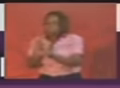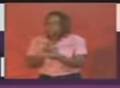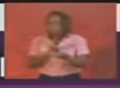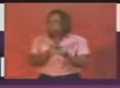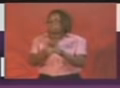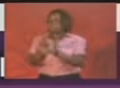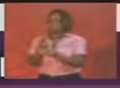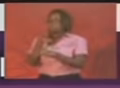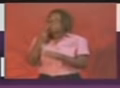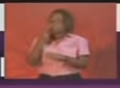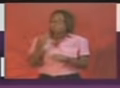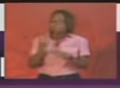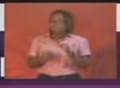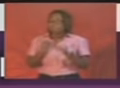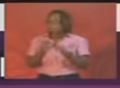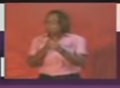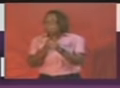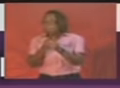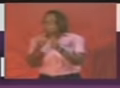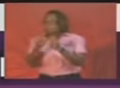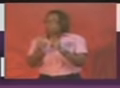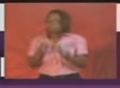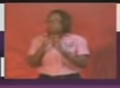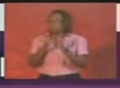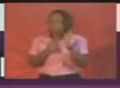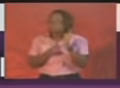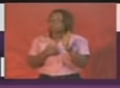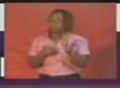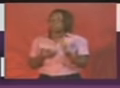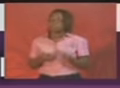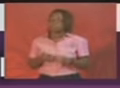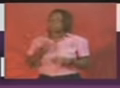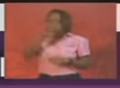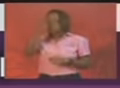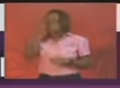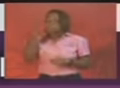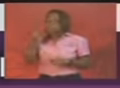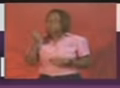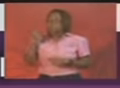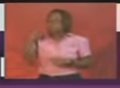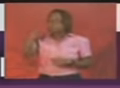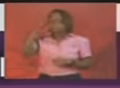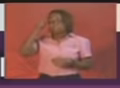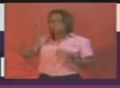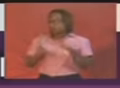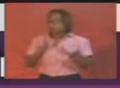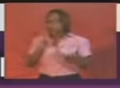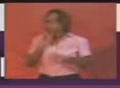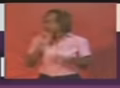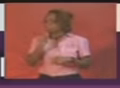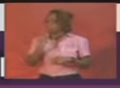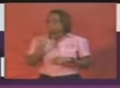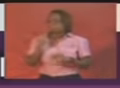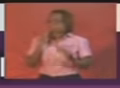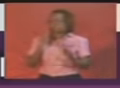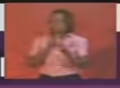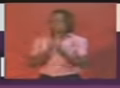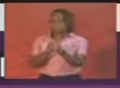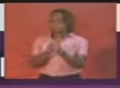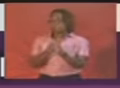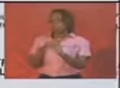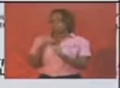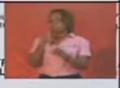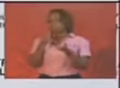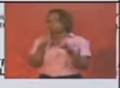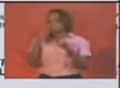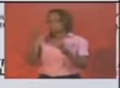policed than others if people are not adhering, because the numbers have been low for a little while, but that has also been going on a little while. Thanks.